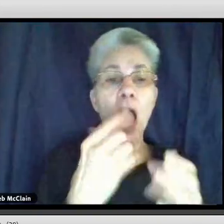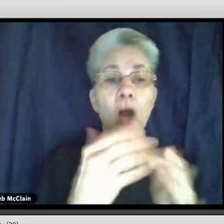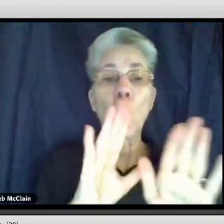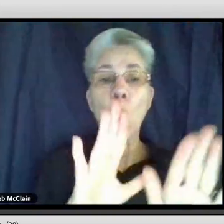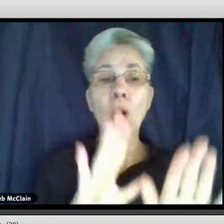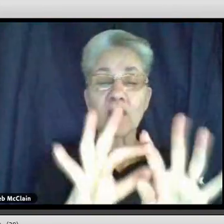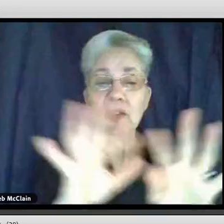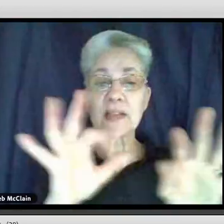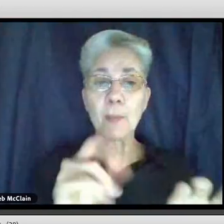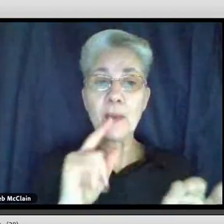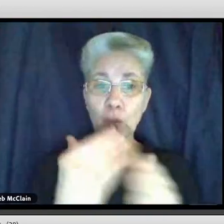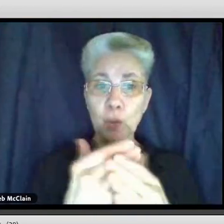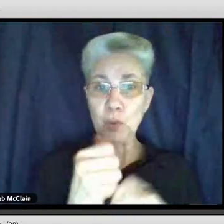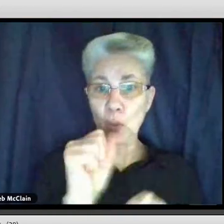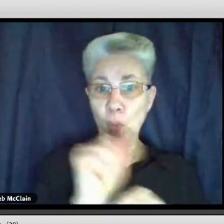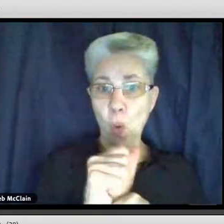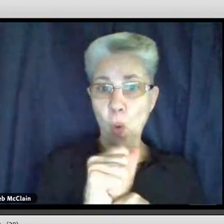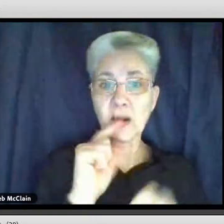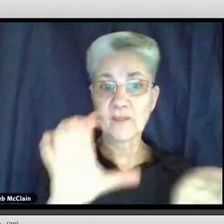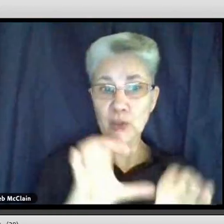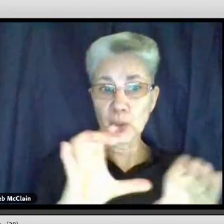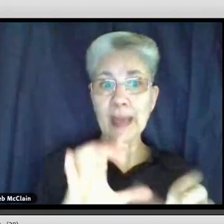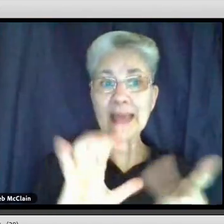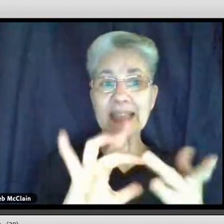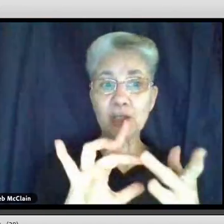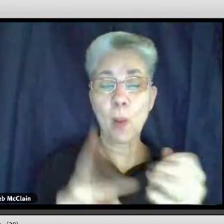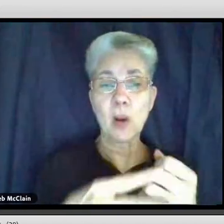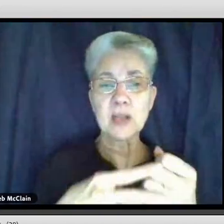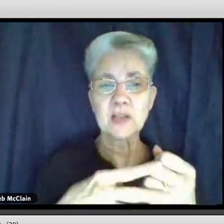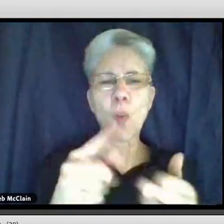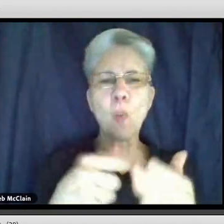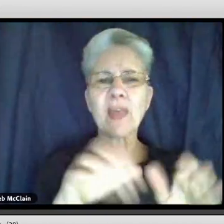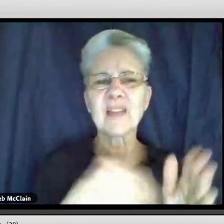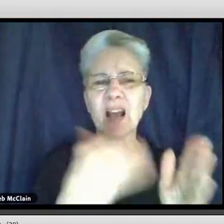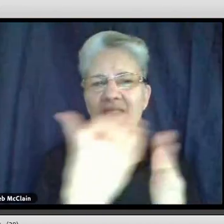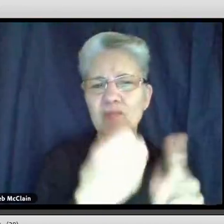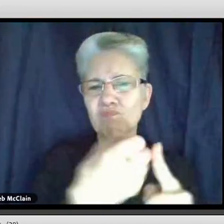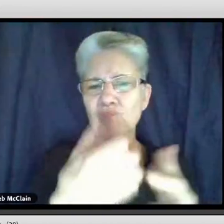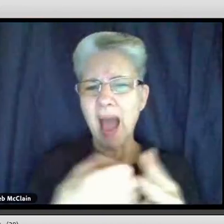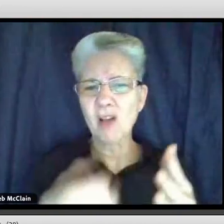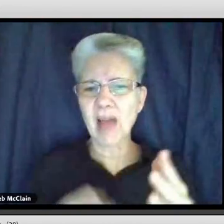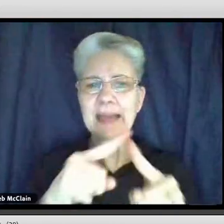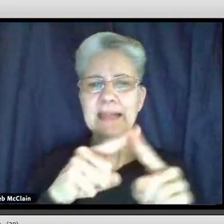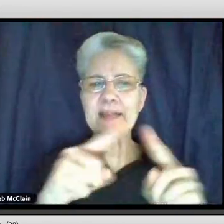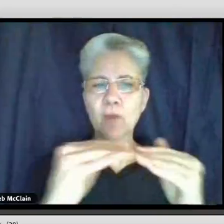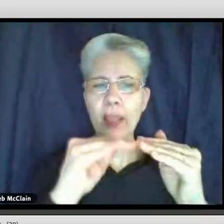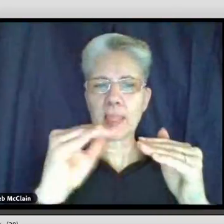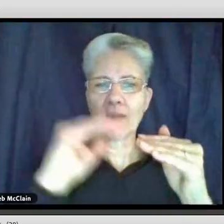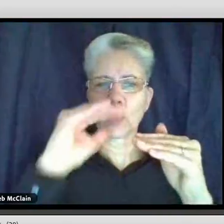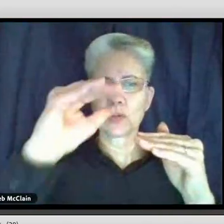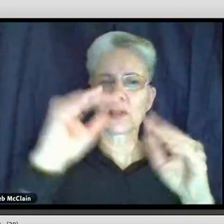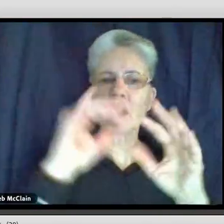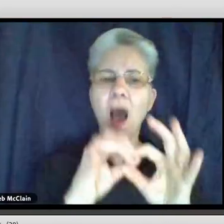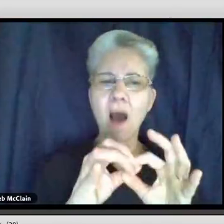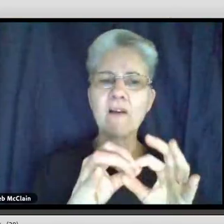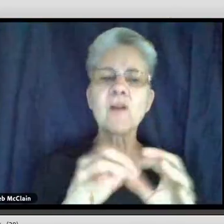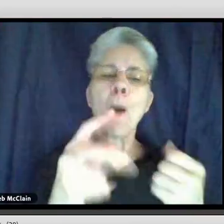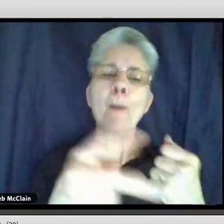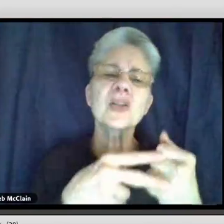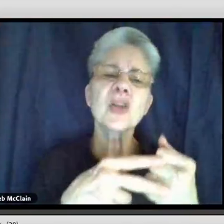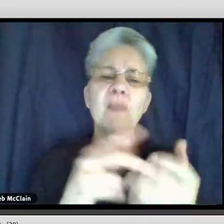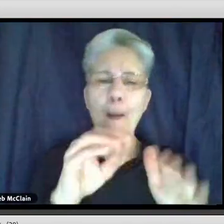with if you are new to the work of digital preservation, because what they have done is outlined different levels of preservation and what are the